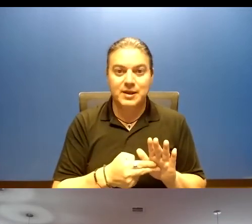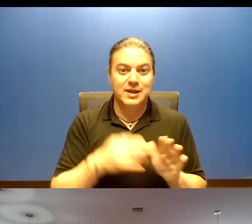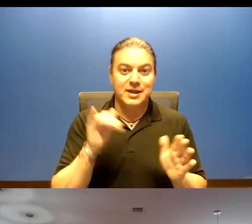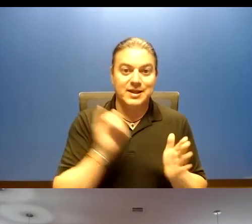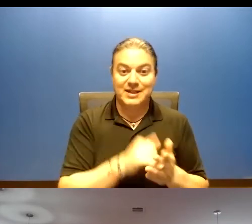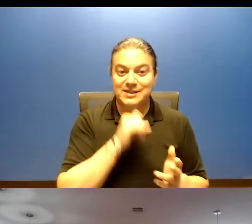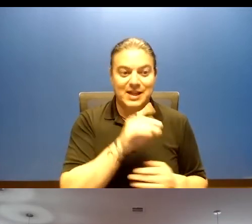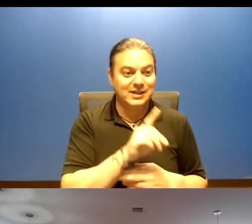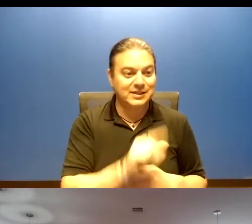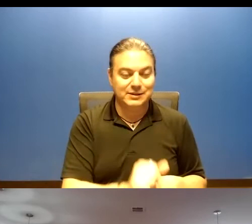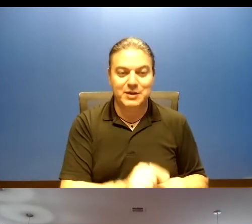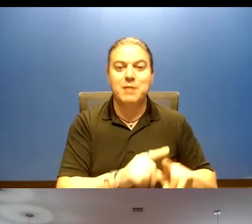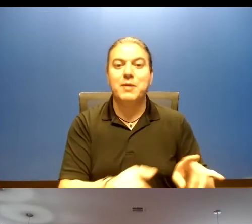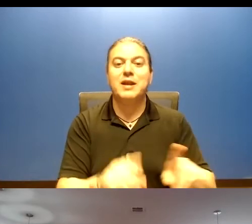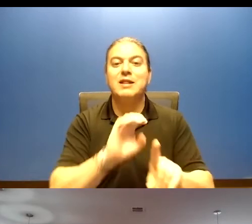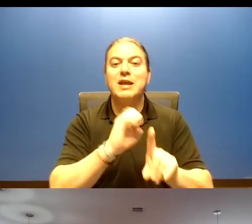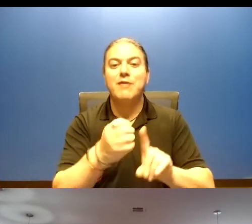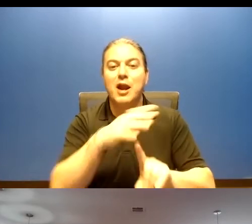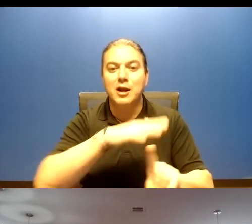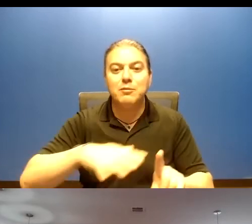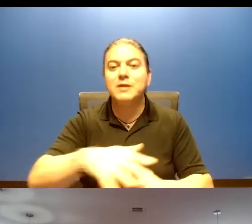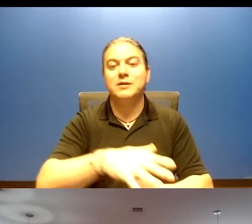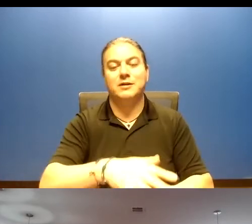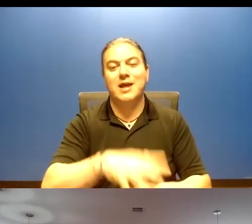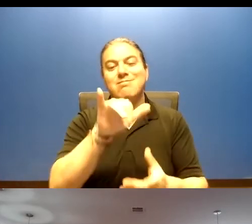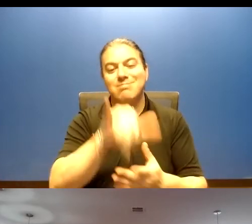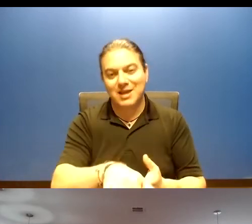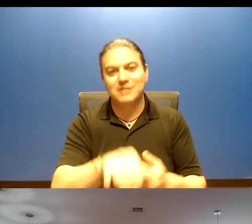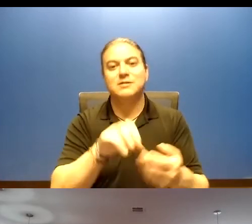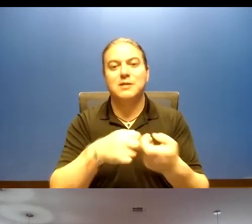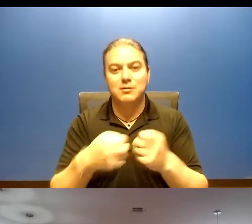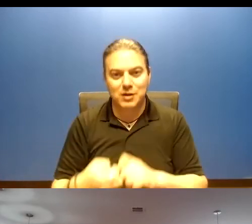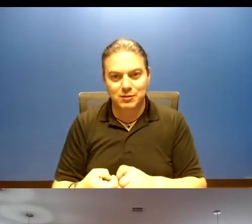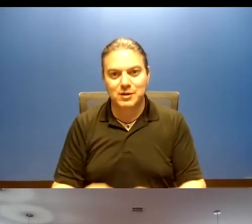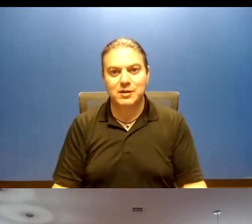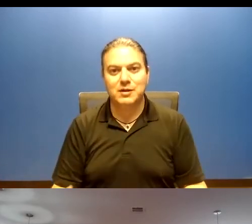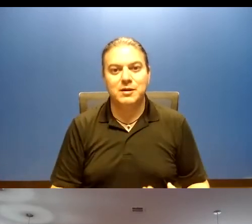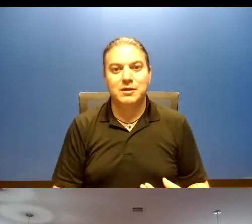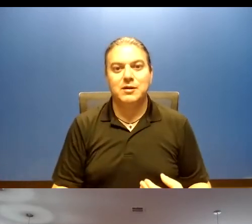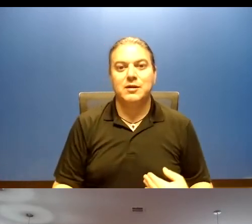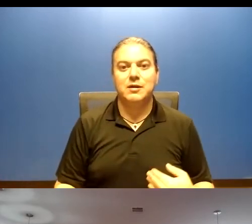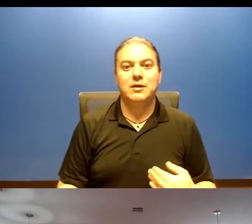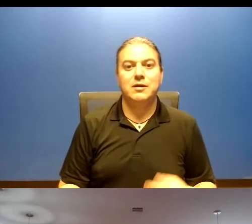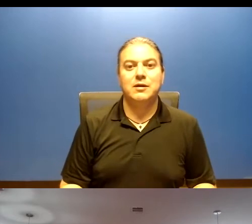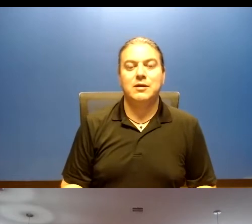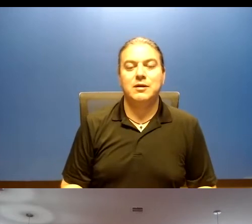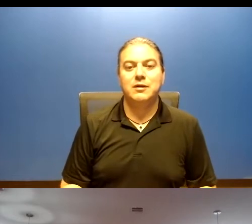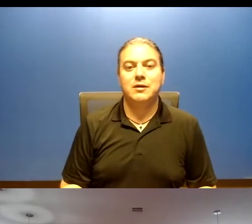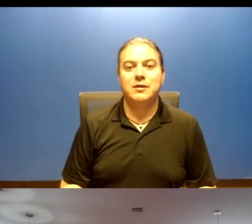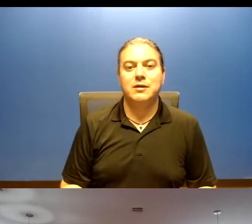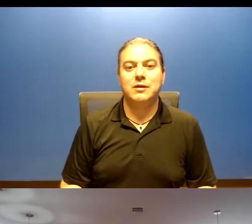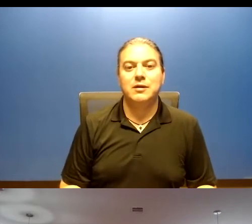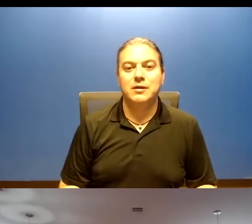the environment. Yes. It makes it so much harder. Be independent, you are not